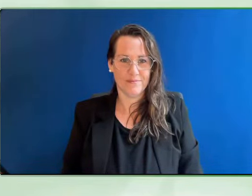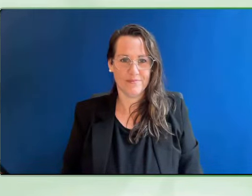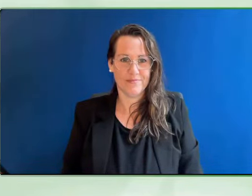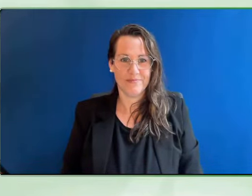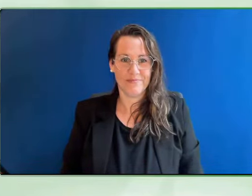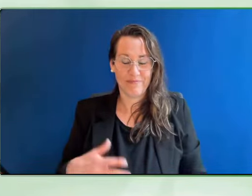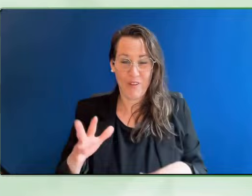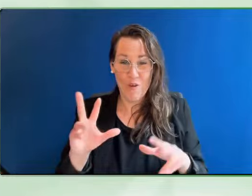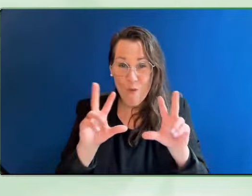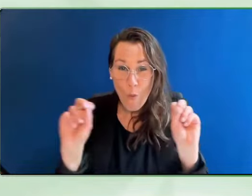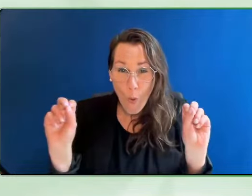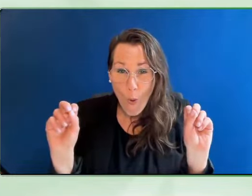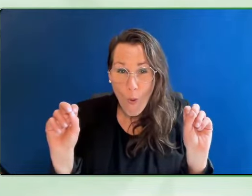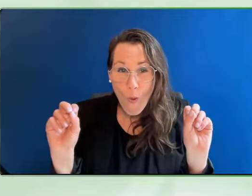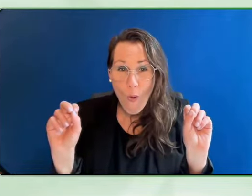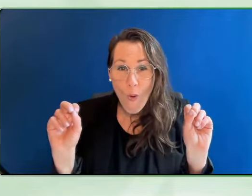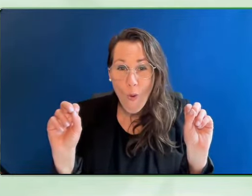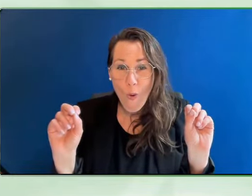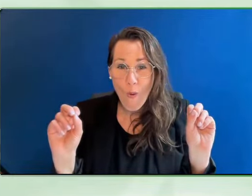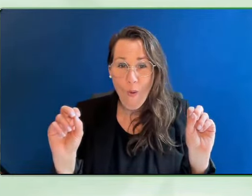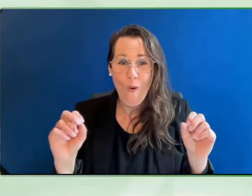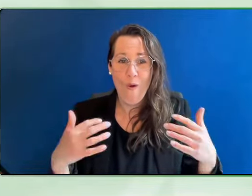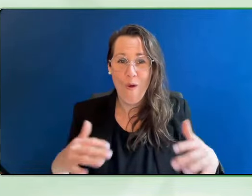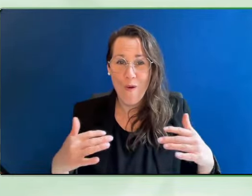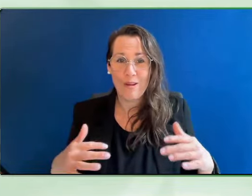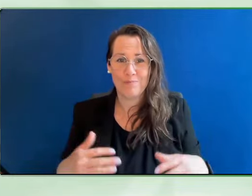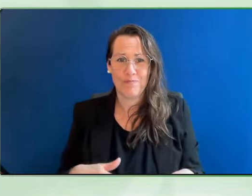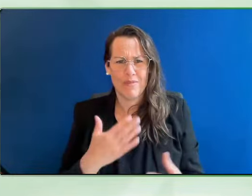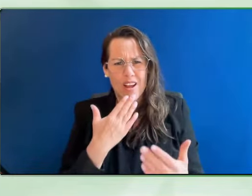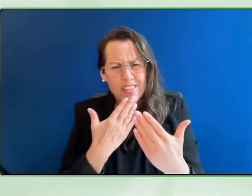Thank you so much, Lőrinc Barabás. Thank you.